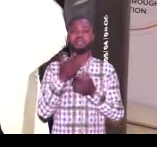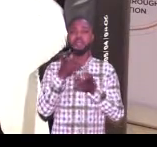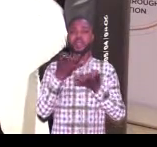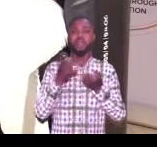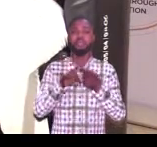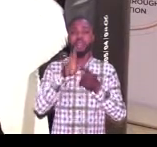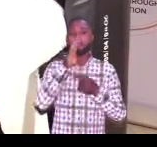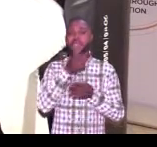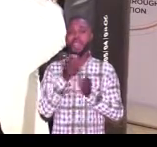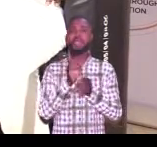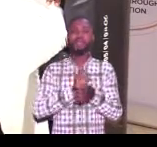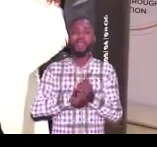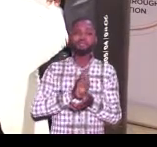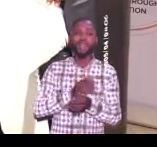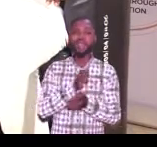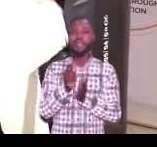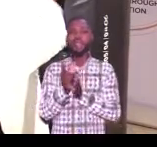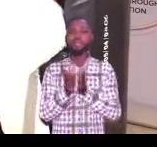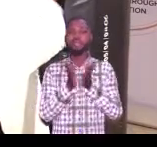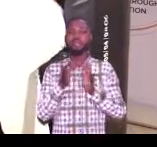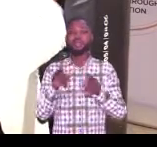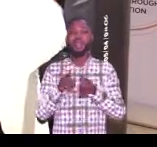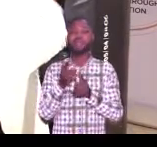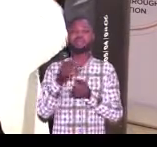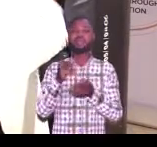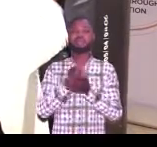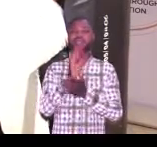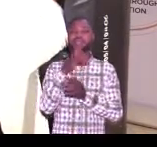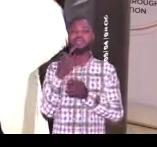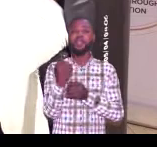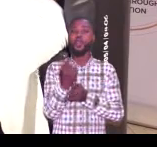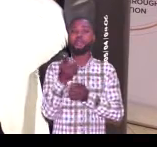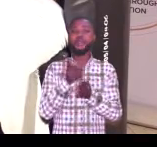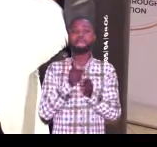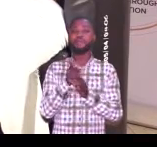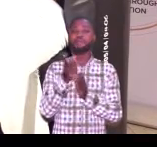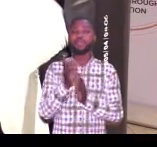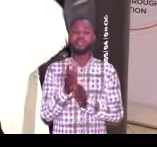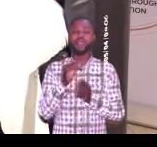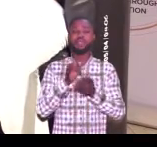doctor, you have to be a lawyer. As if those were the only profession.